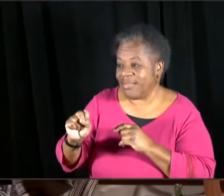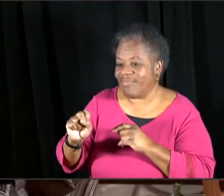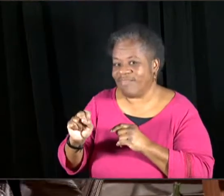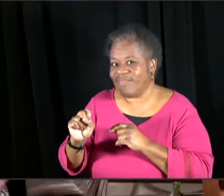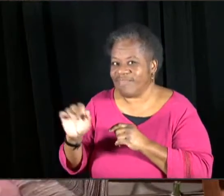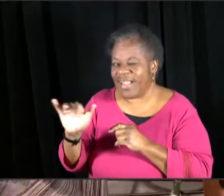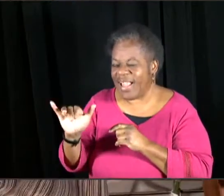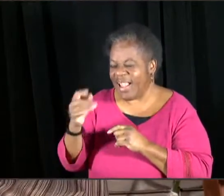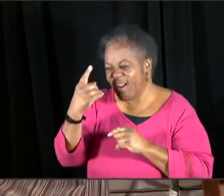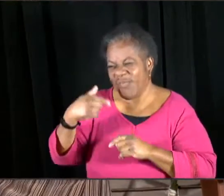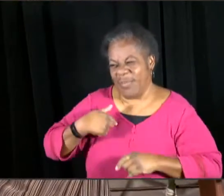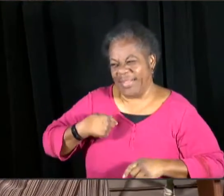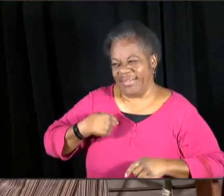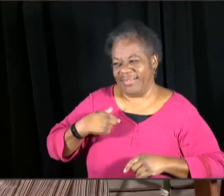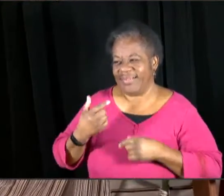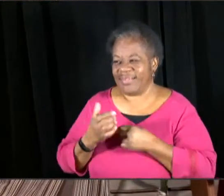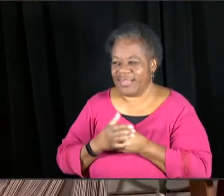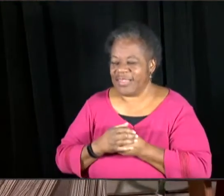And for myself."